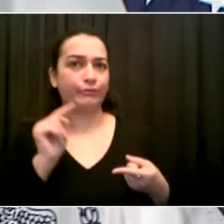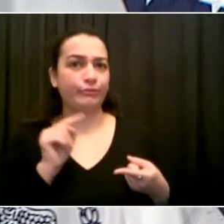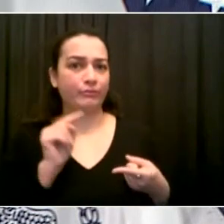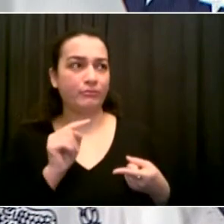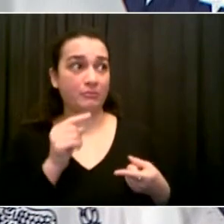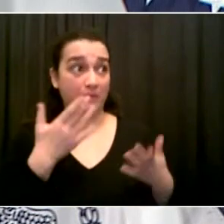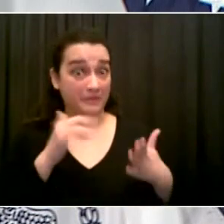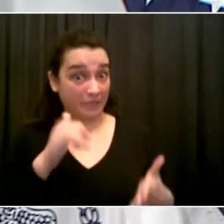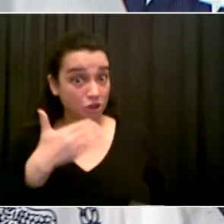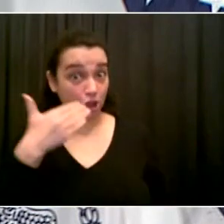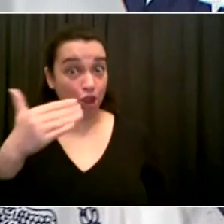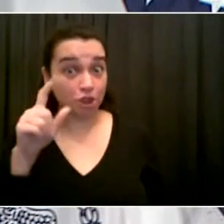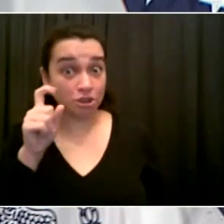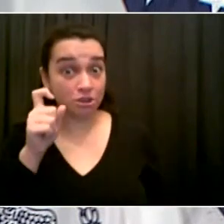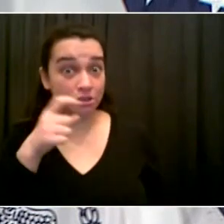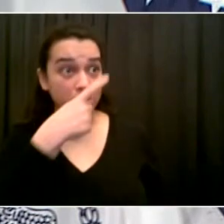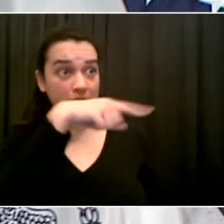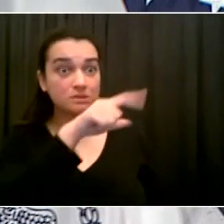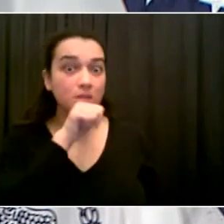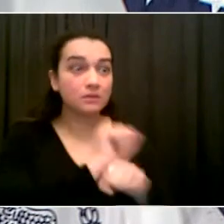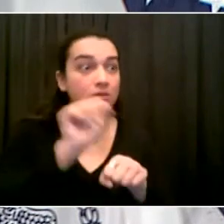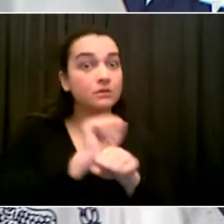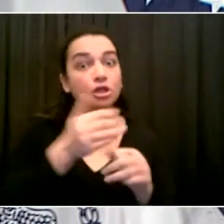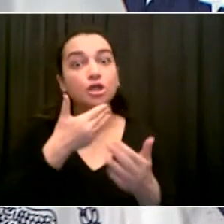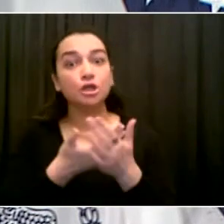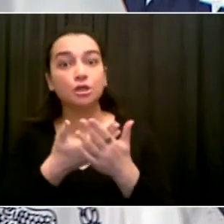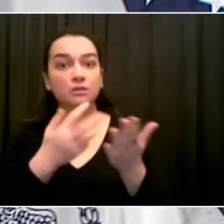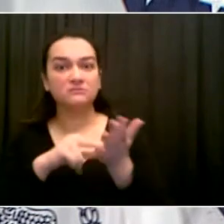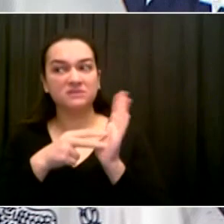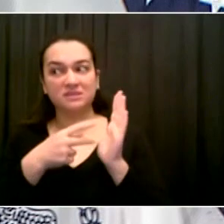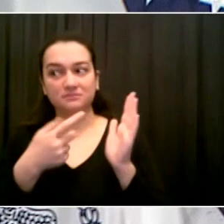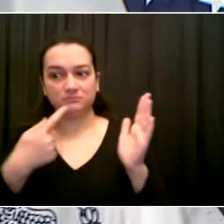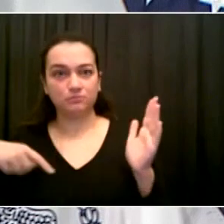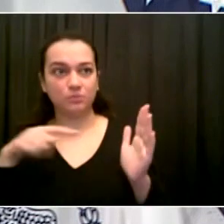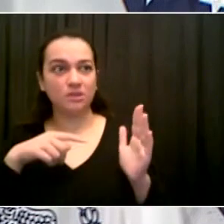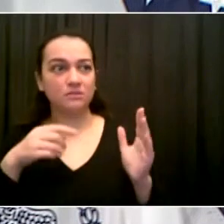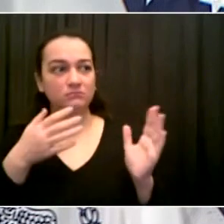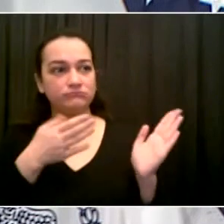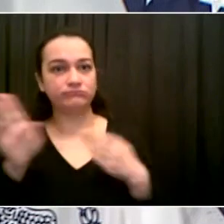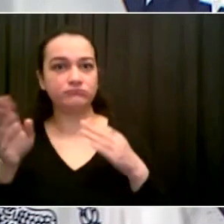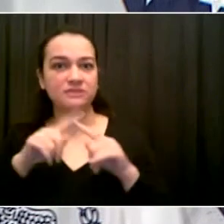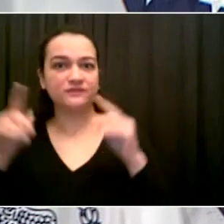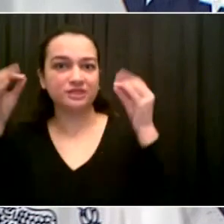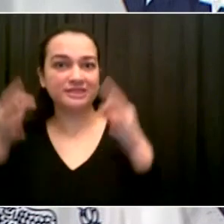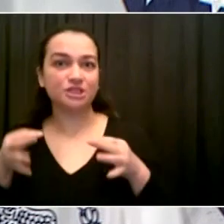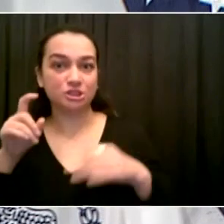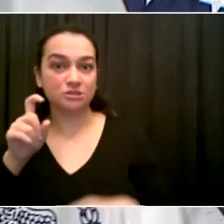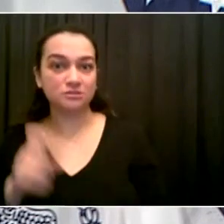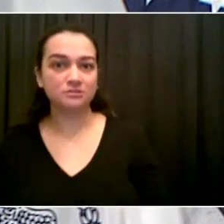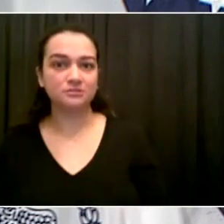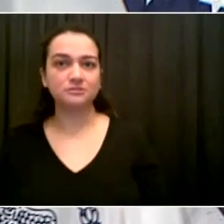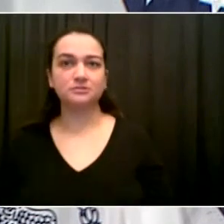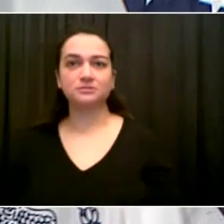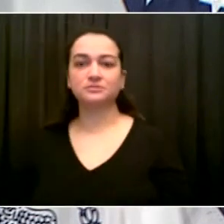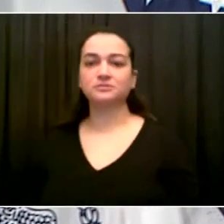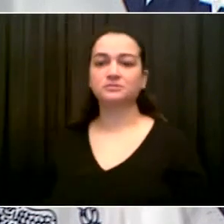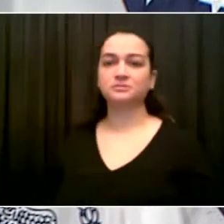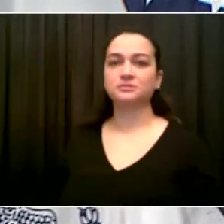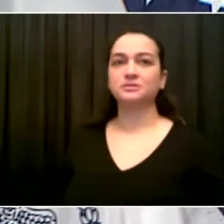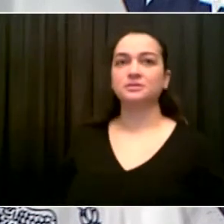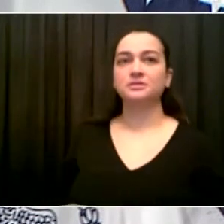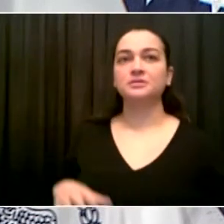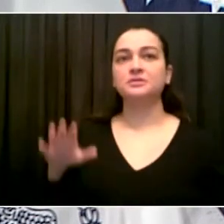process. Carl Hastie and Andrew Stewart Cousins led this process. And it's no surprise as a result, we got the best budget we've ever